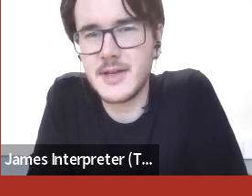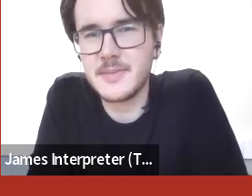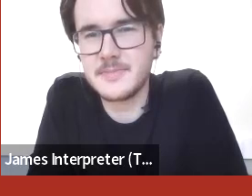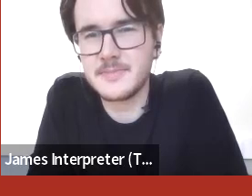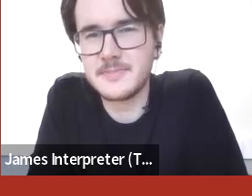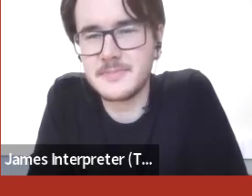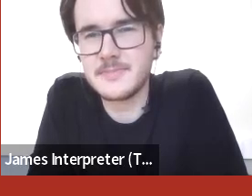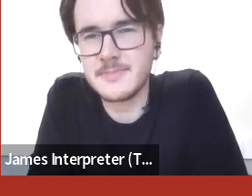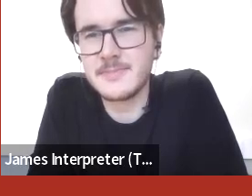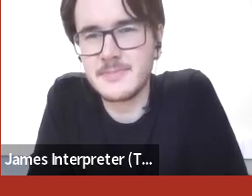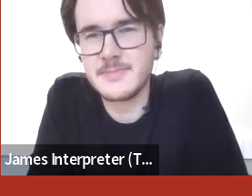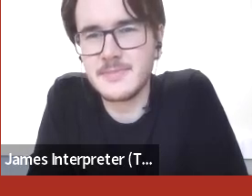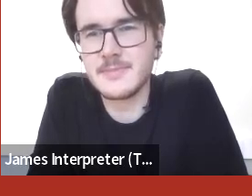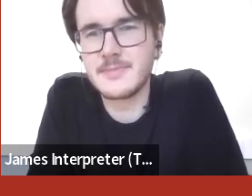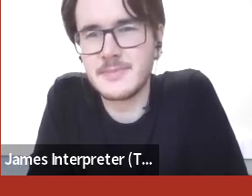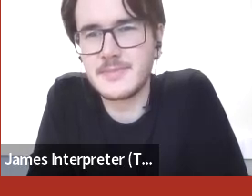Z.